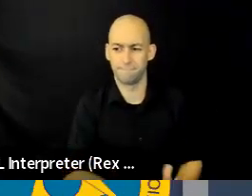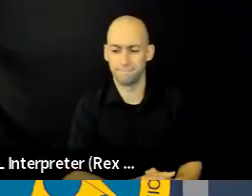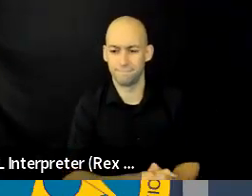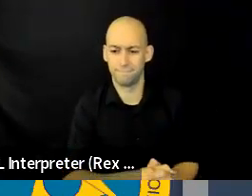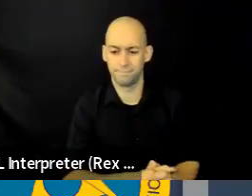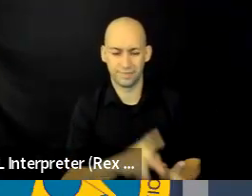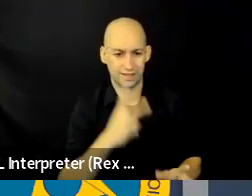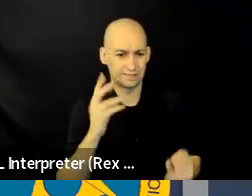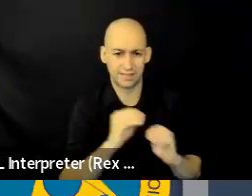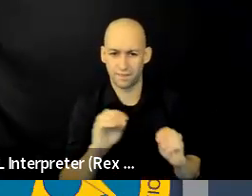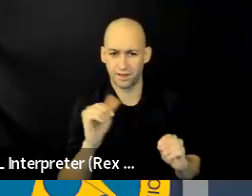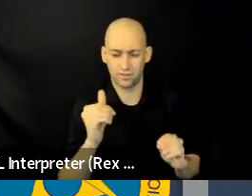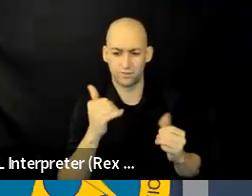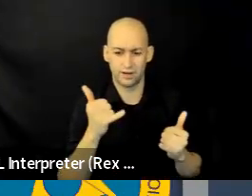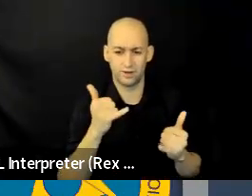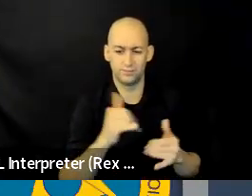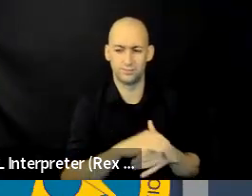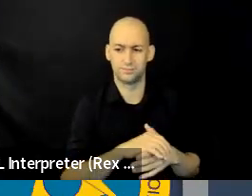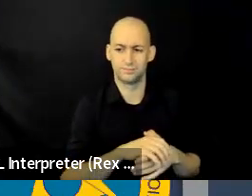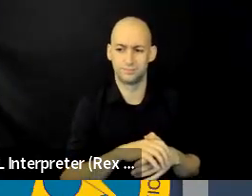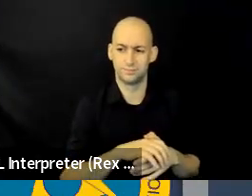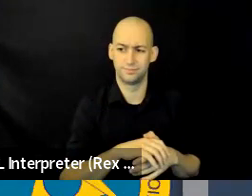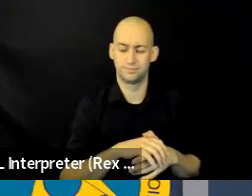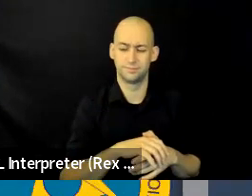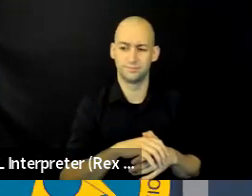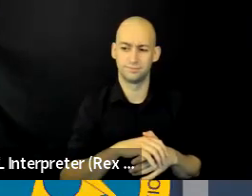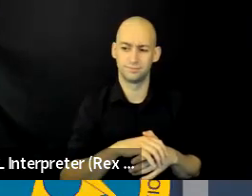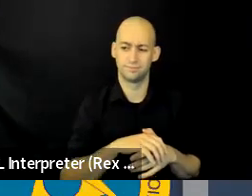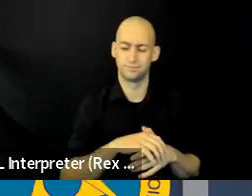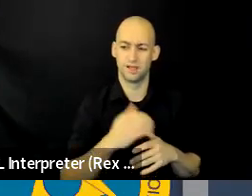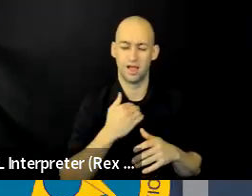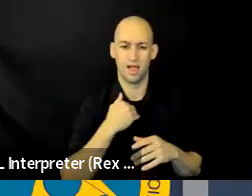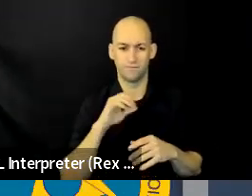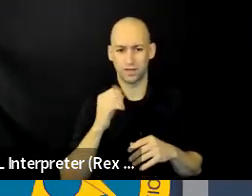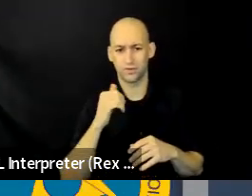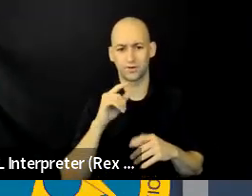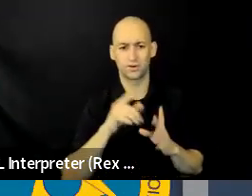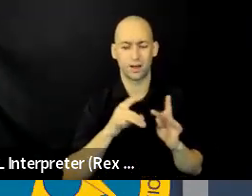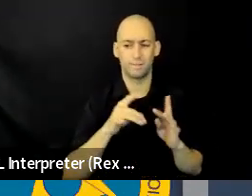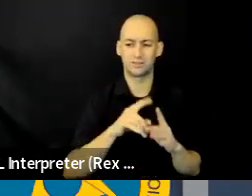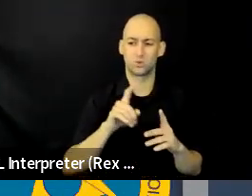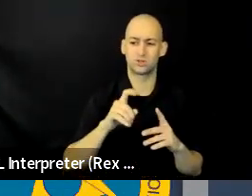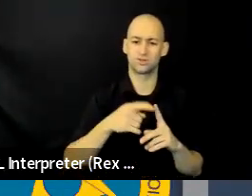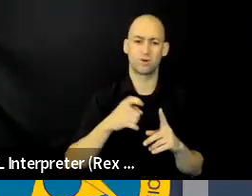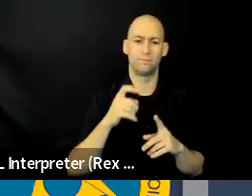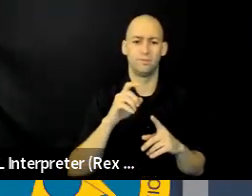I see no other request to comment at this time. Thank you. Thank you. Do we have any comments or questions from our commissioners?